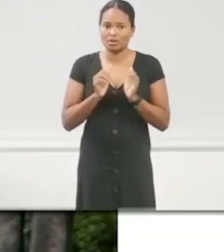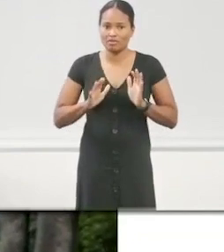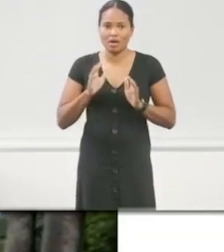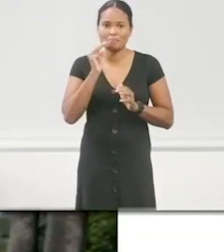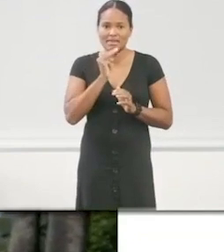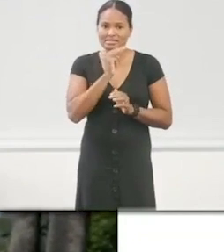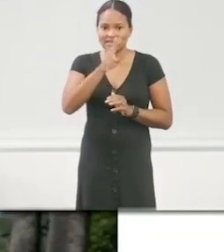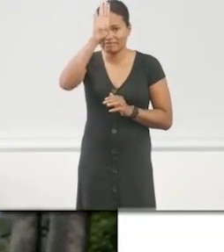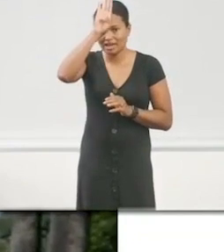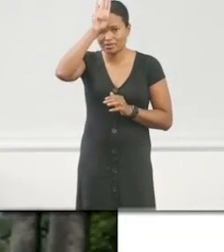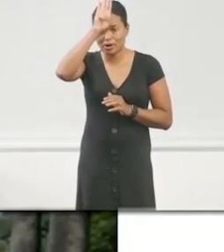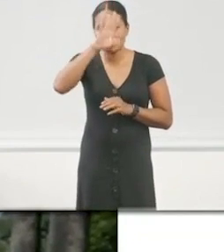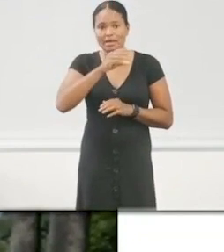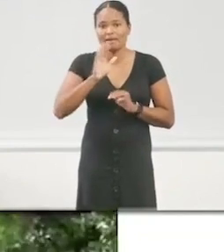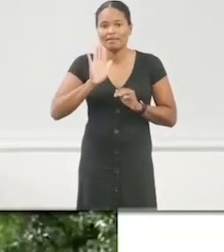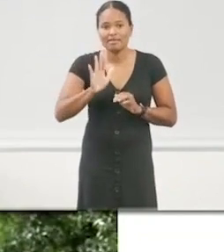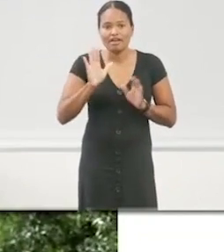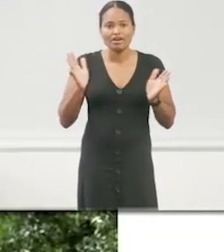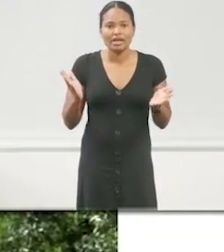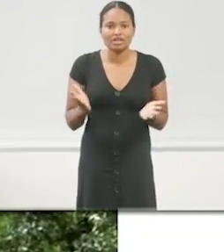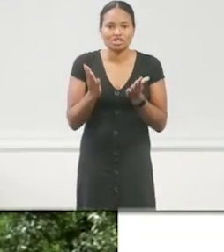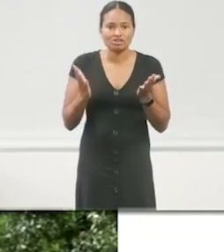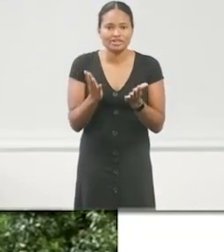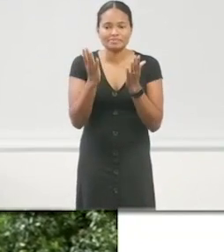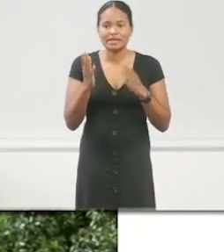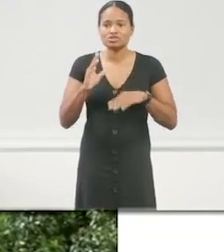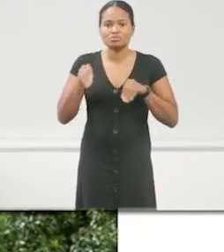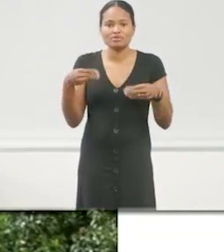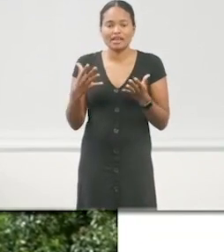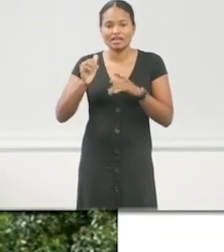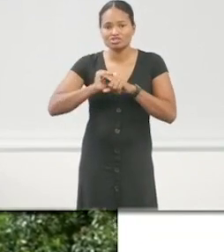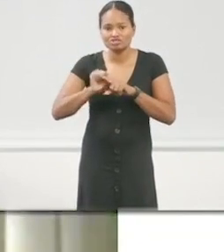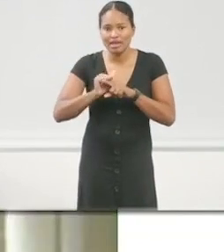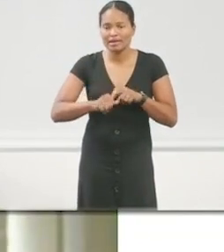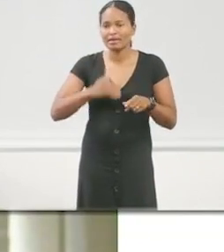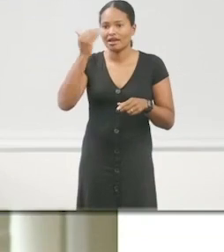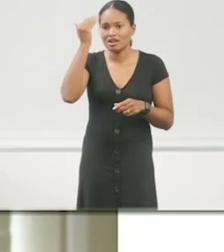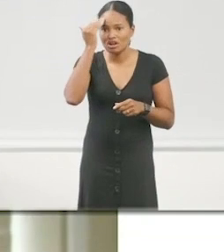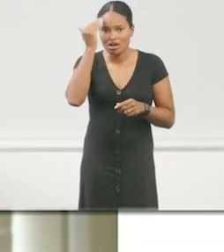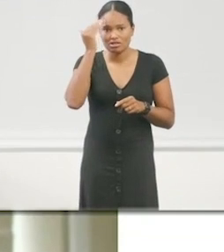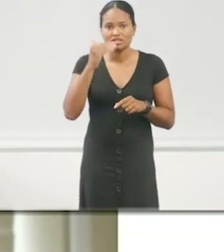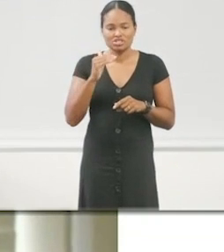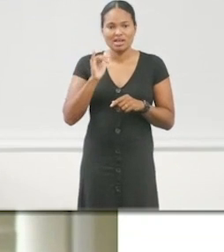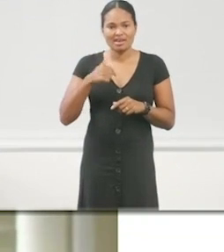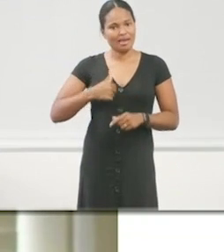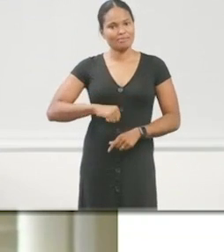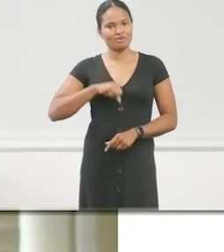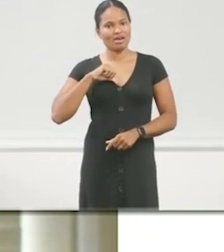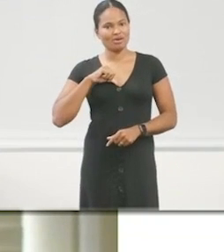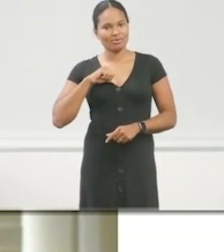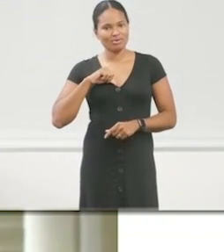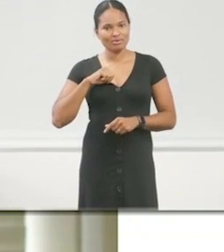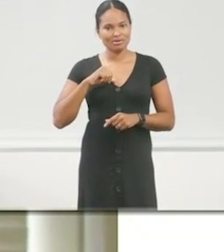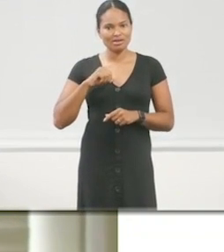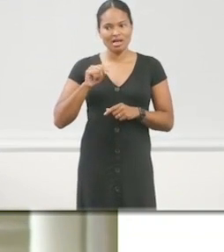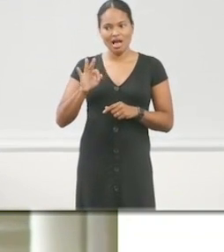Department, and they're encouraging to give us training, more knowledge, and it makes me very proud of the